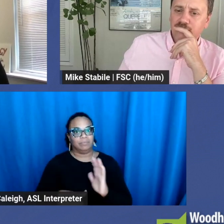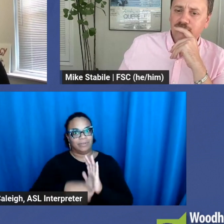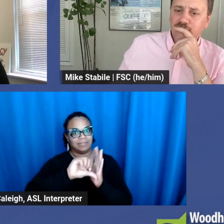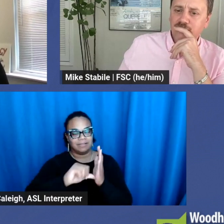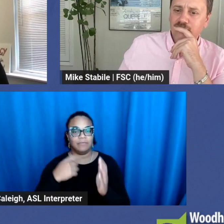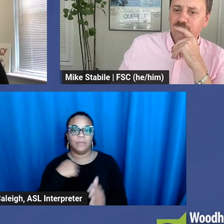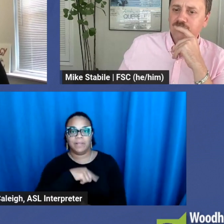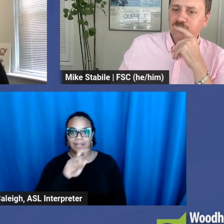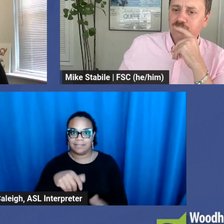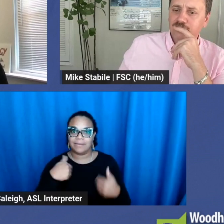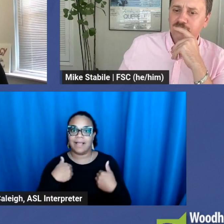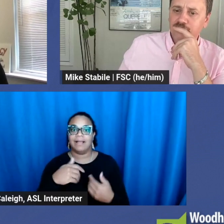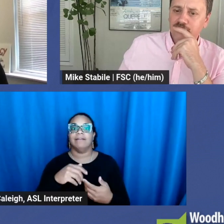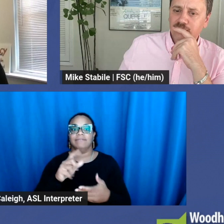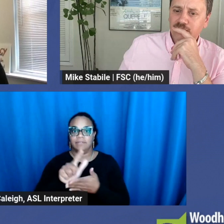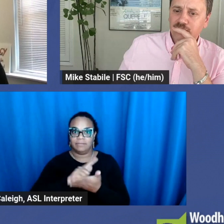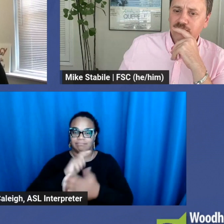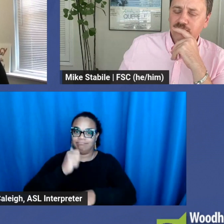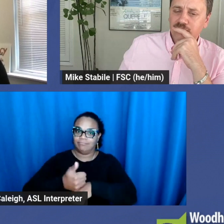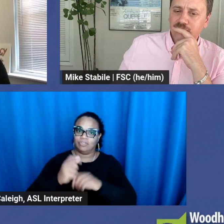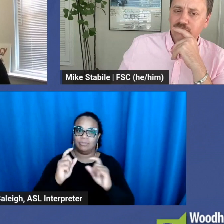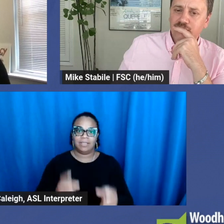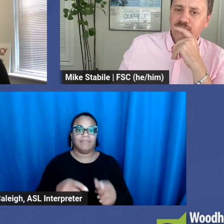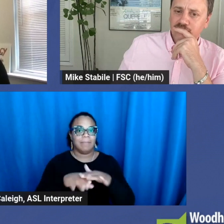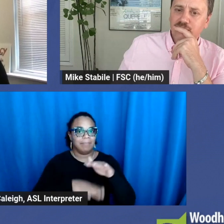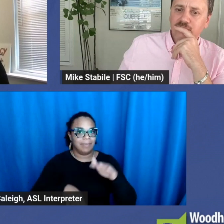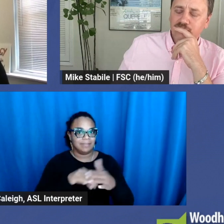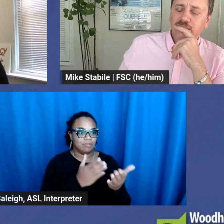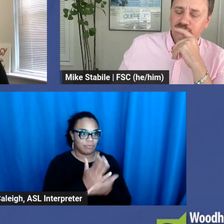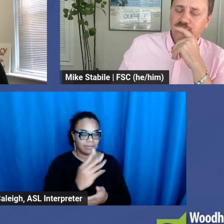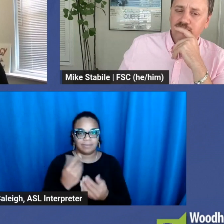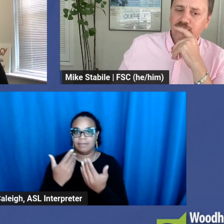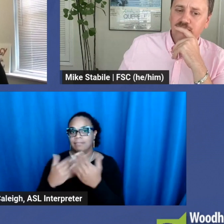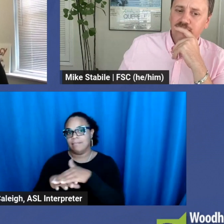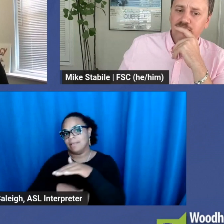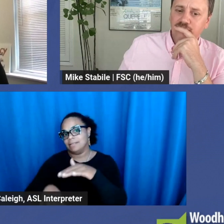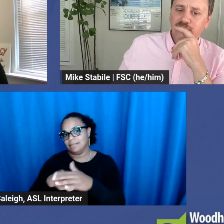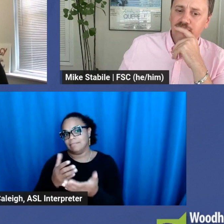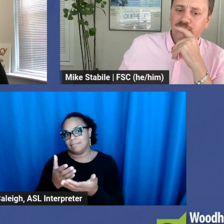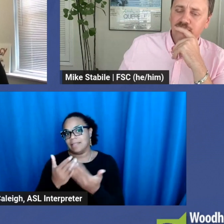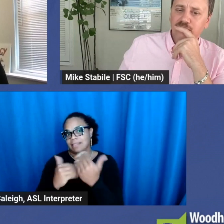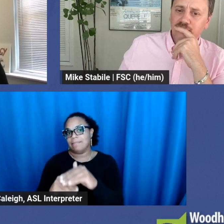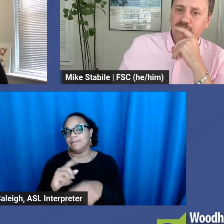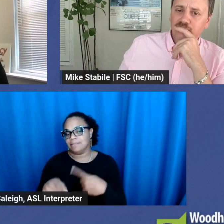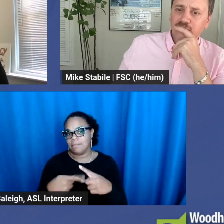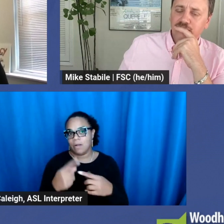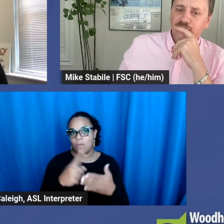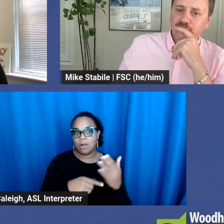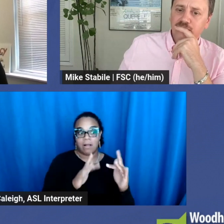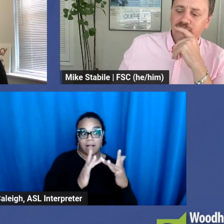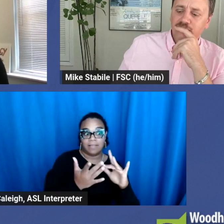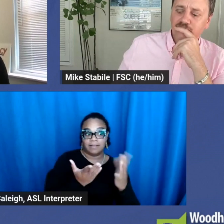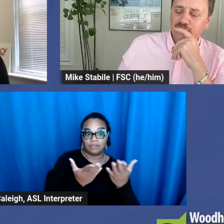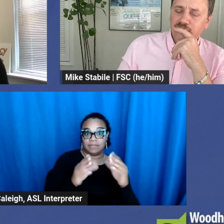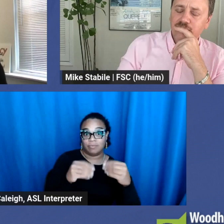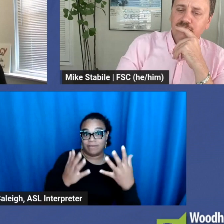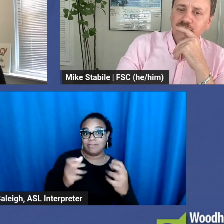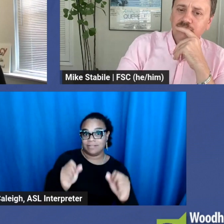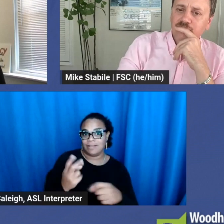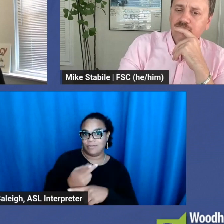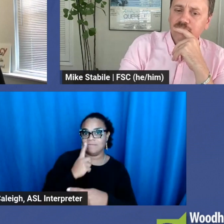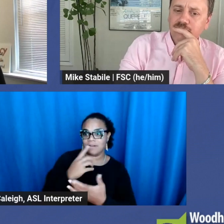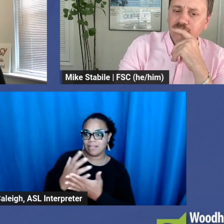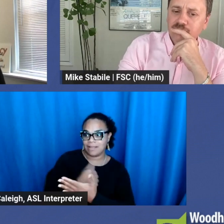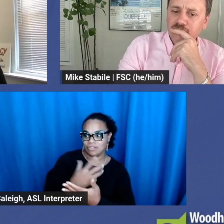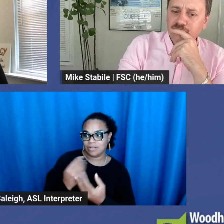basic set of rights and a basic set of limits on what online service providers can do as far as collection and use and sale